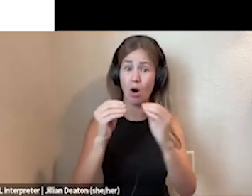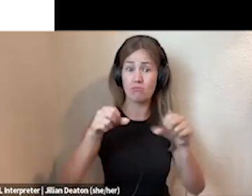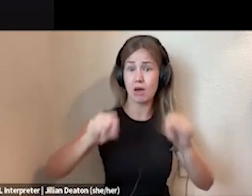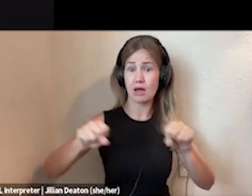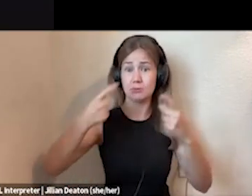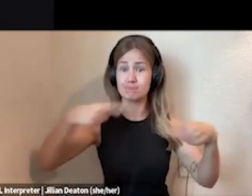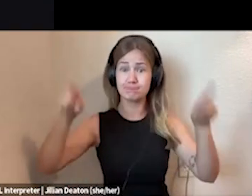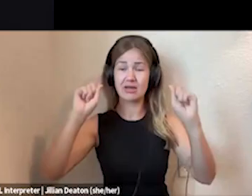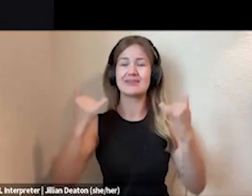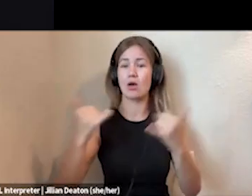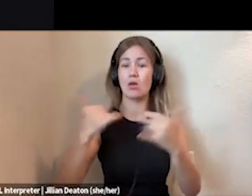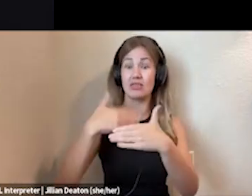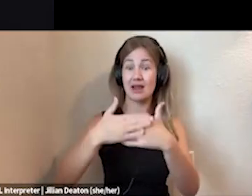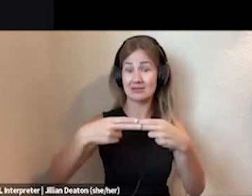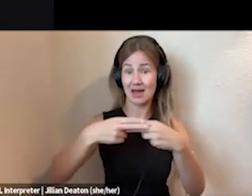please.